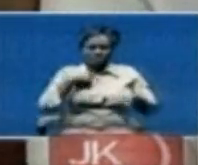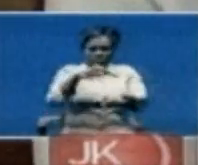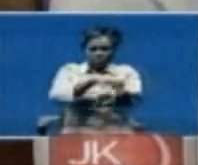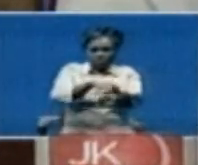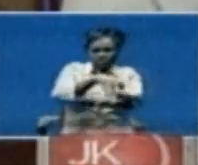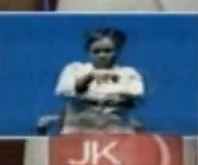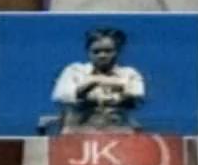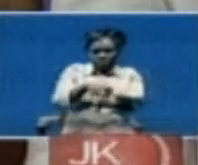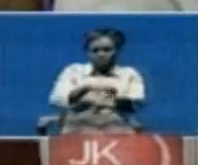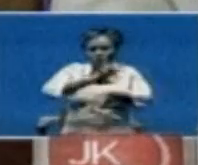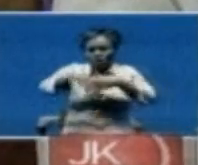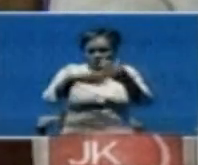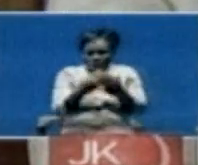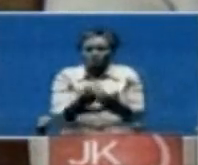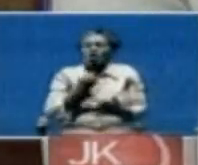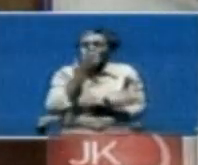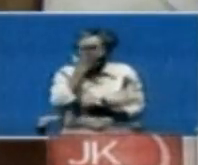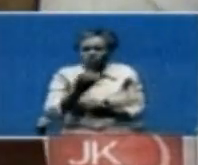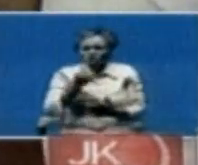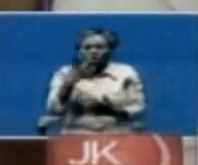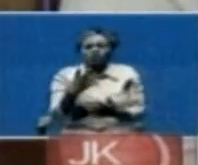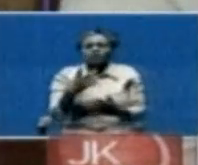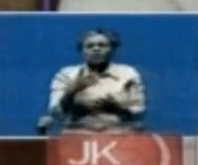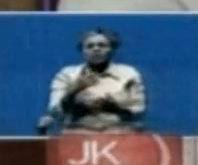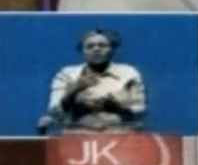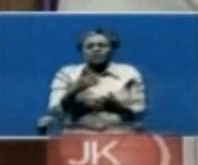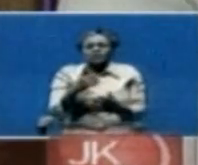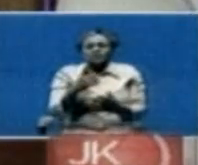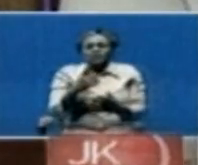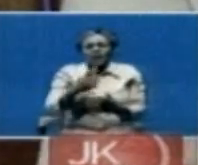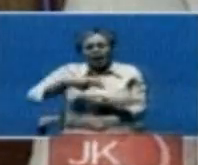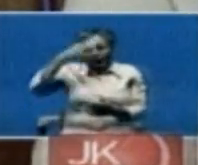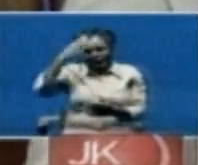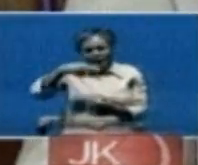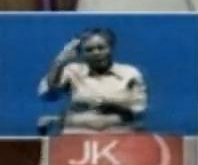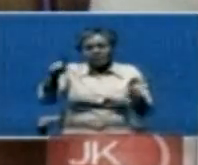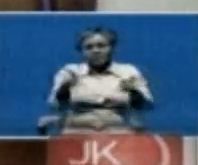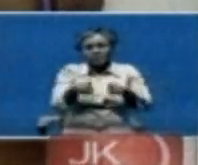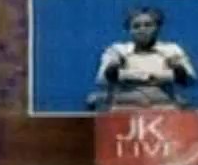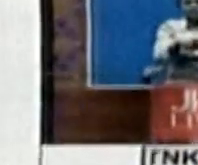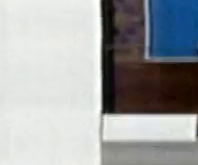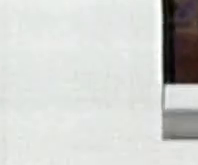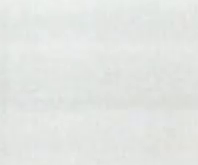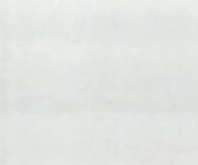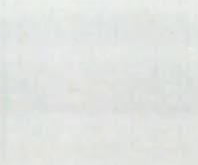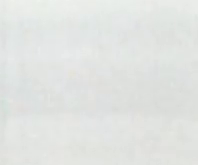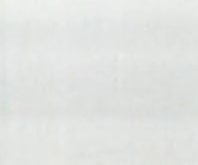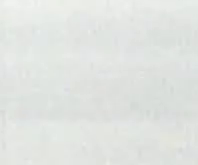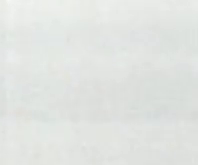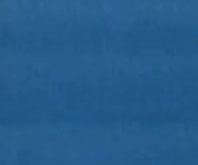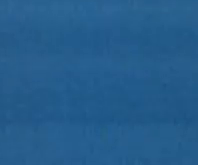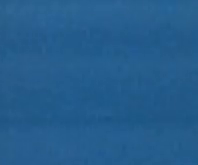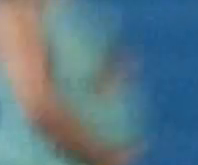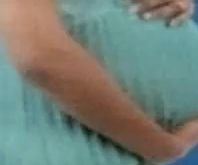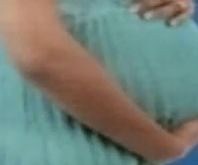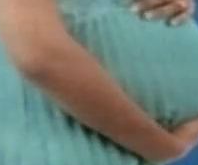the mosquitoes eating me alive in the hot, steaming temperatures of the island. Of course, roaches and rats ran over my body. And this is the way I